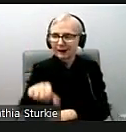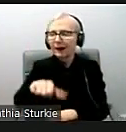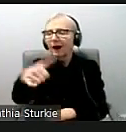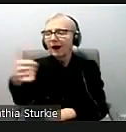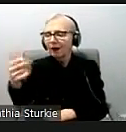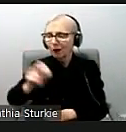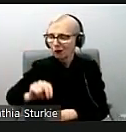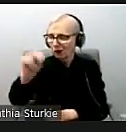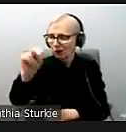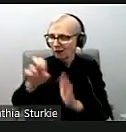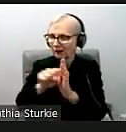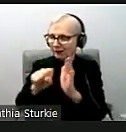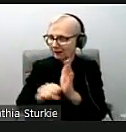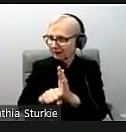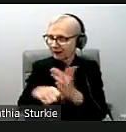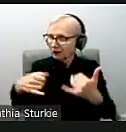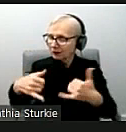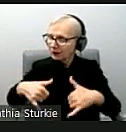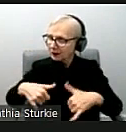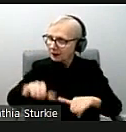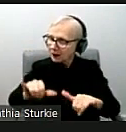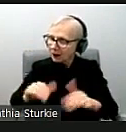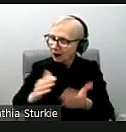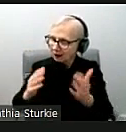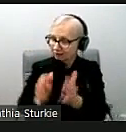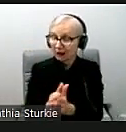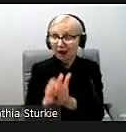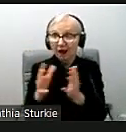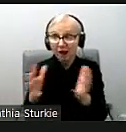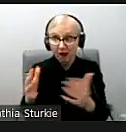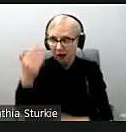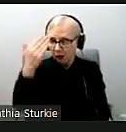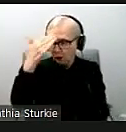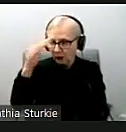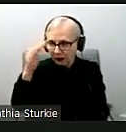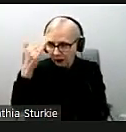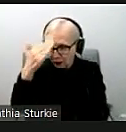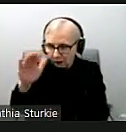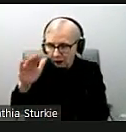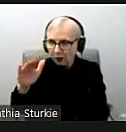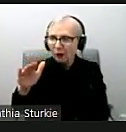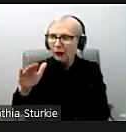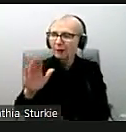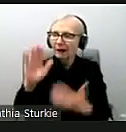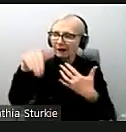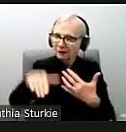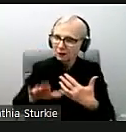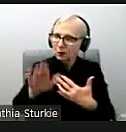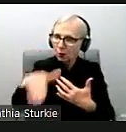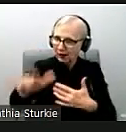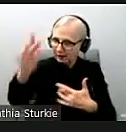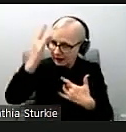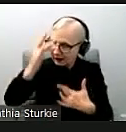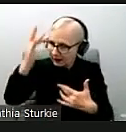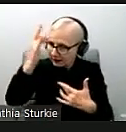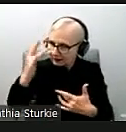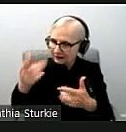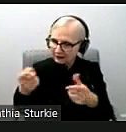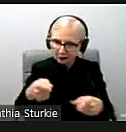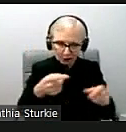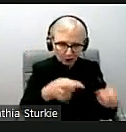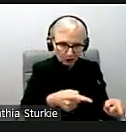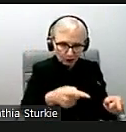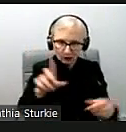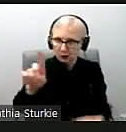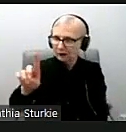think there's a lot we still don't know about the temporal nature of these waves of illness and how they occur with Delta. So I think